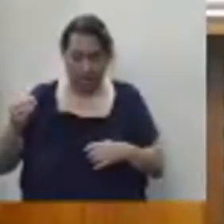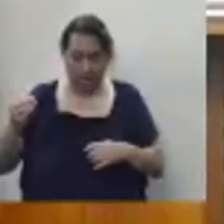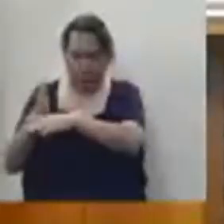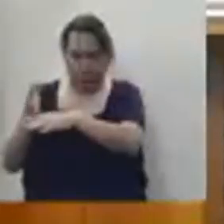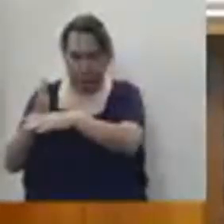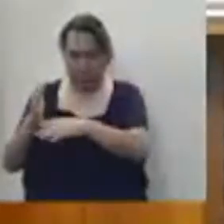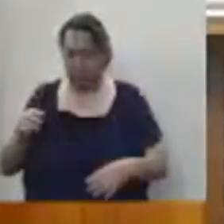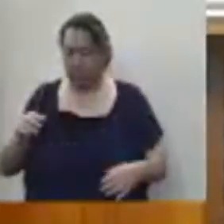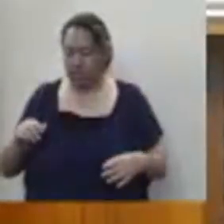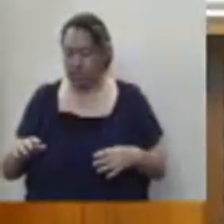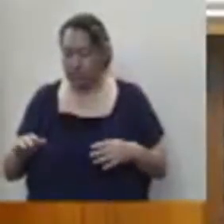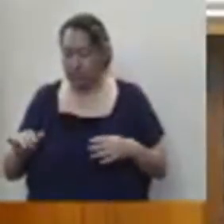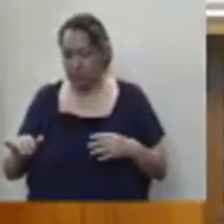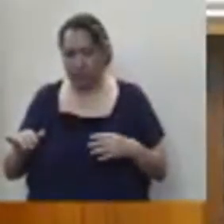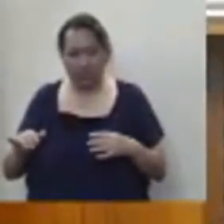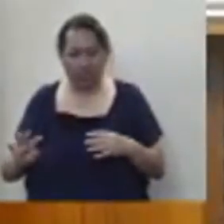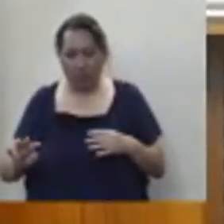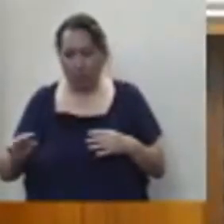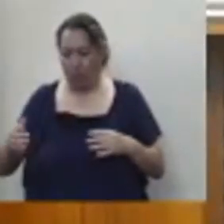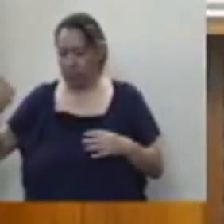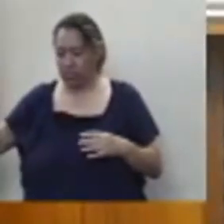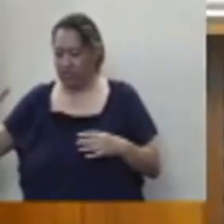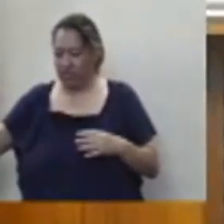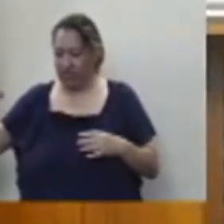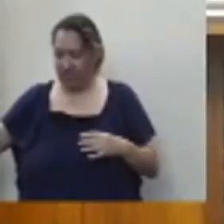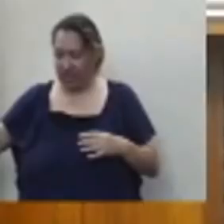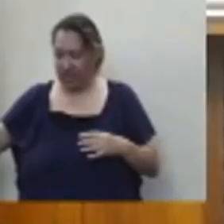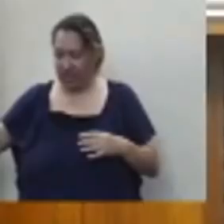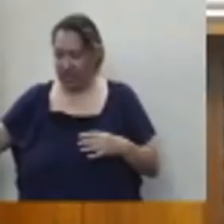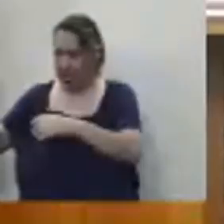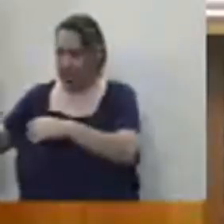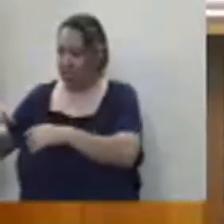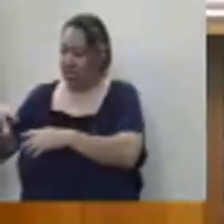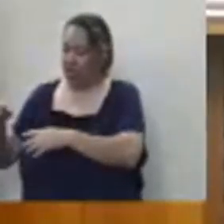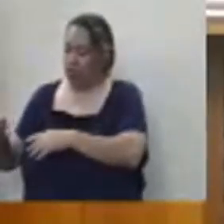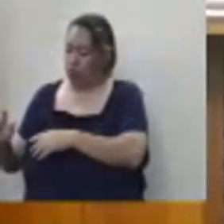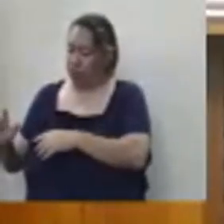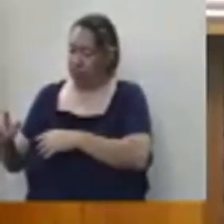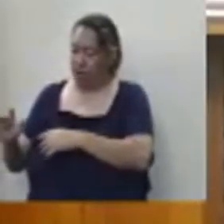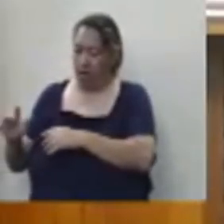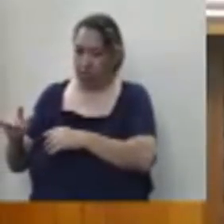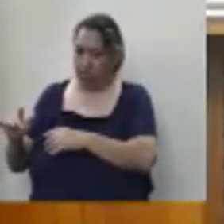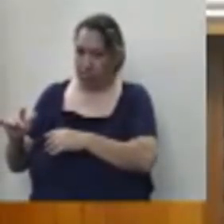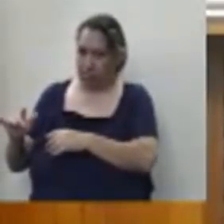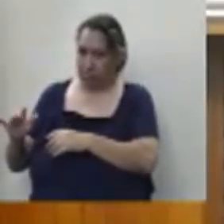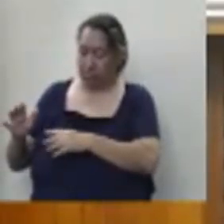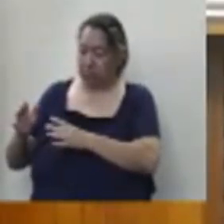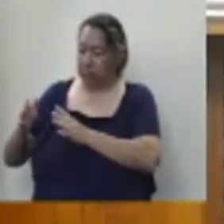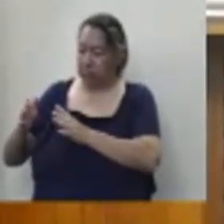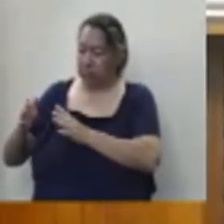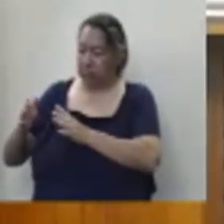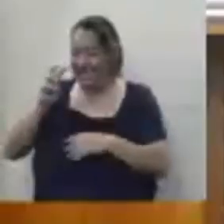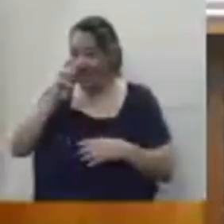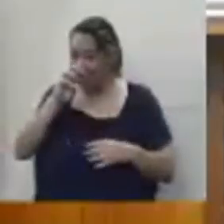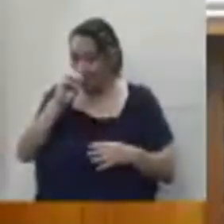24. And then the 50 to 59 years of age group, 25 cases. And then you click on the 60 to